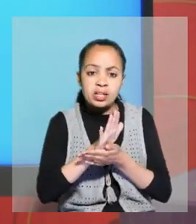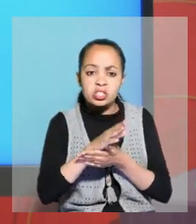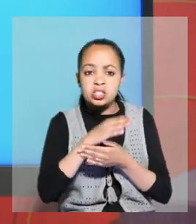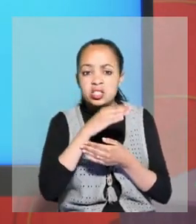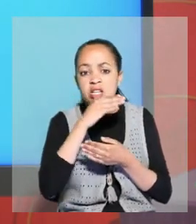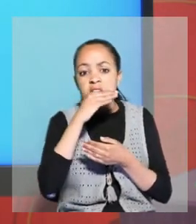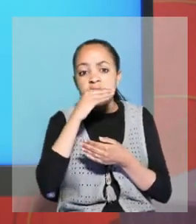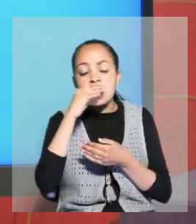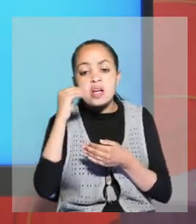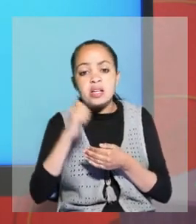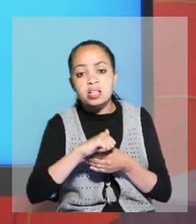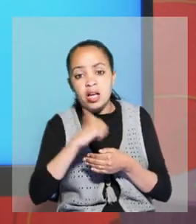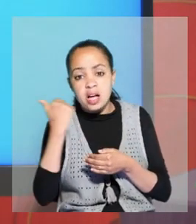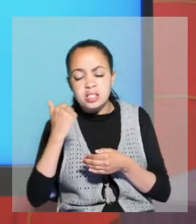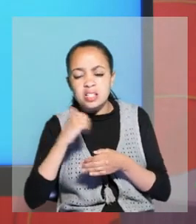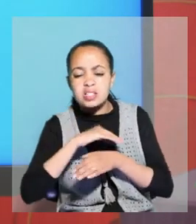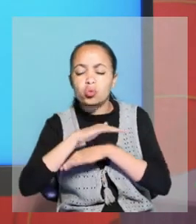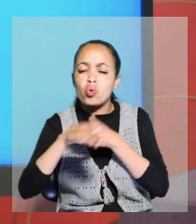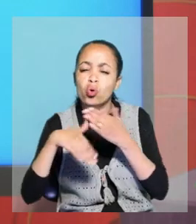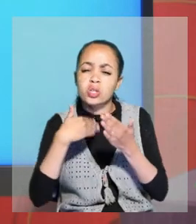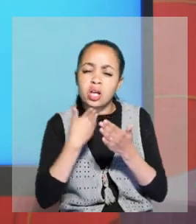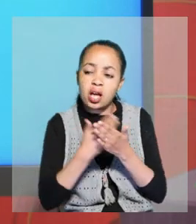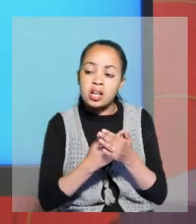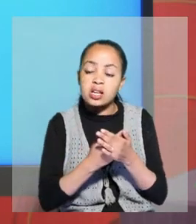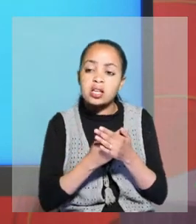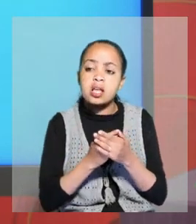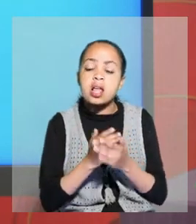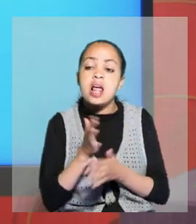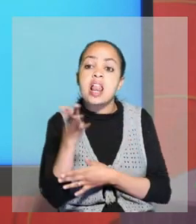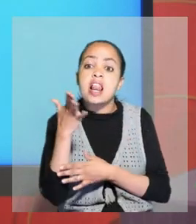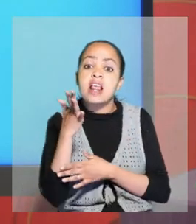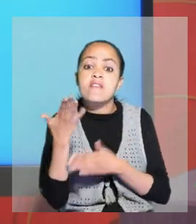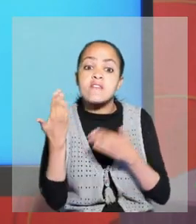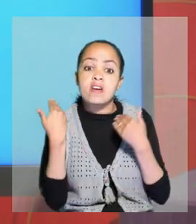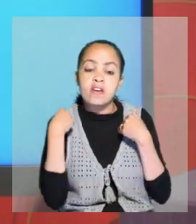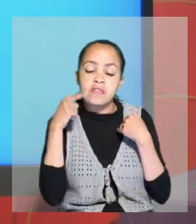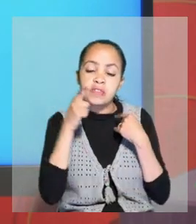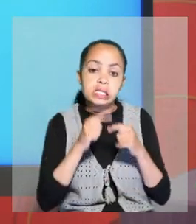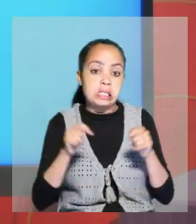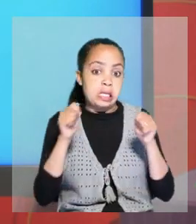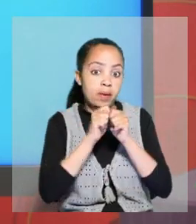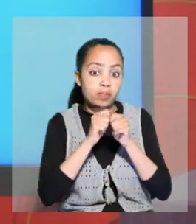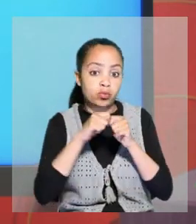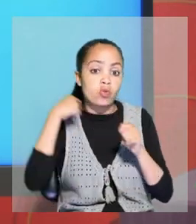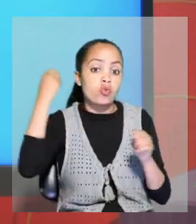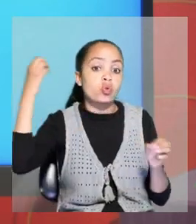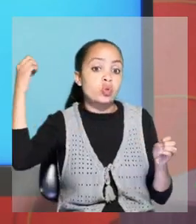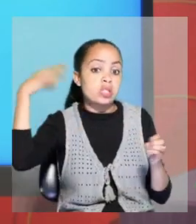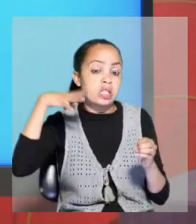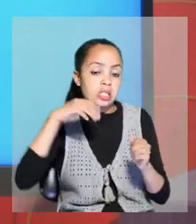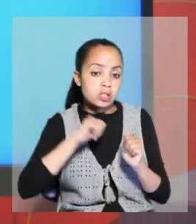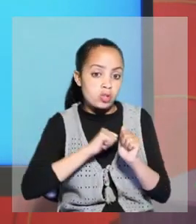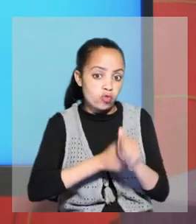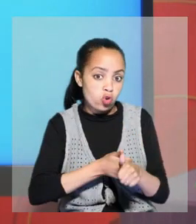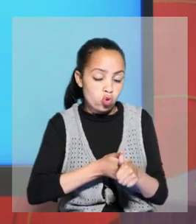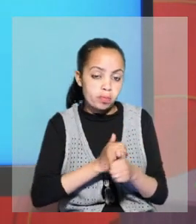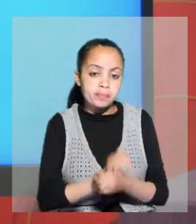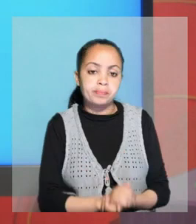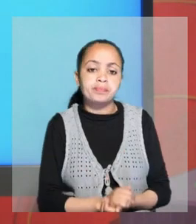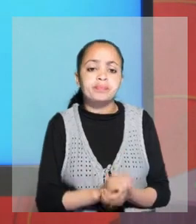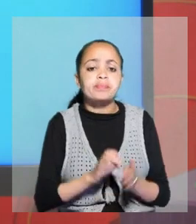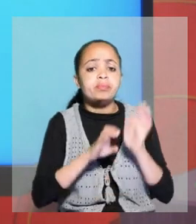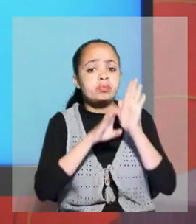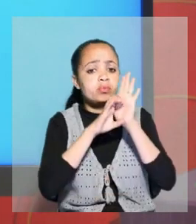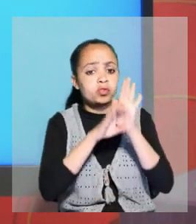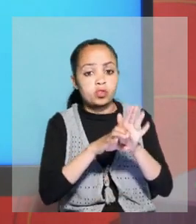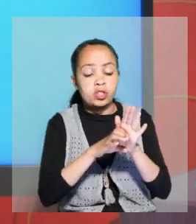and barley, totally broad-leaved plants are following these types of photosynthesis. For